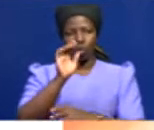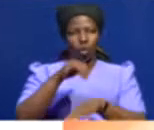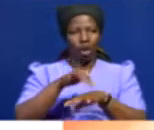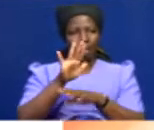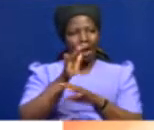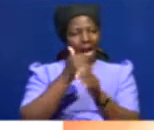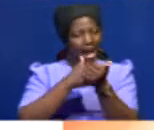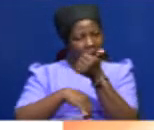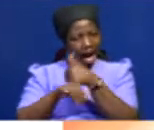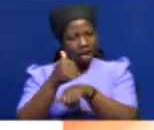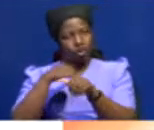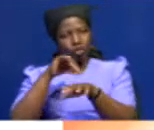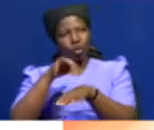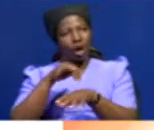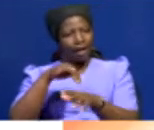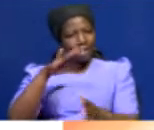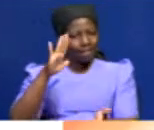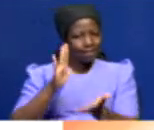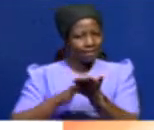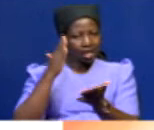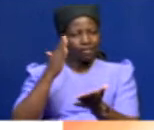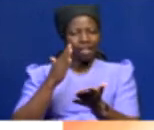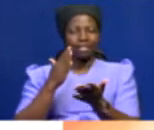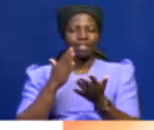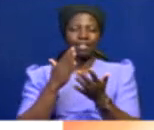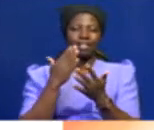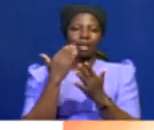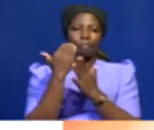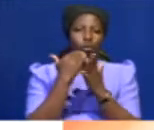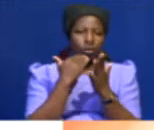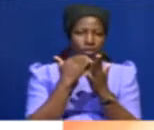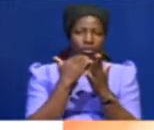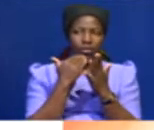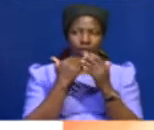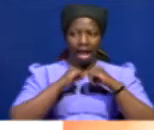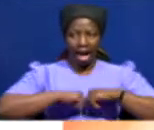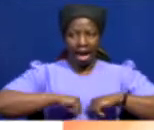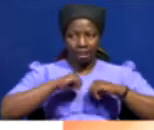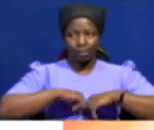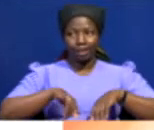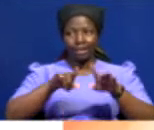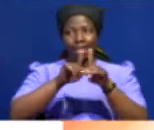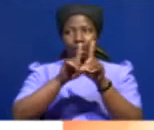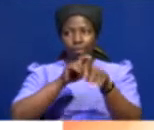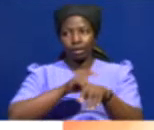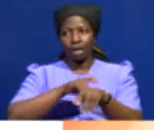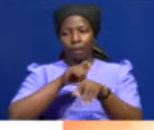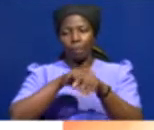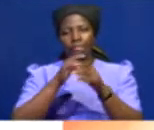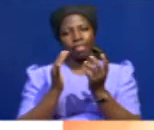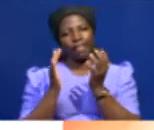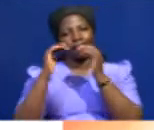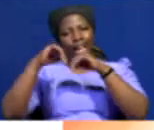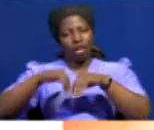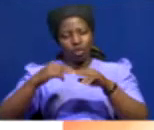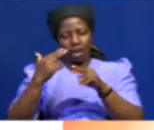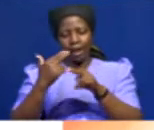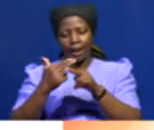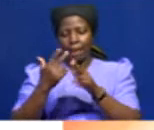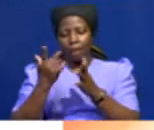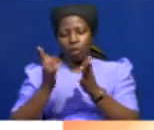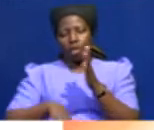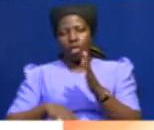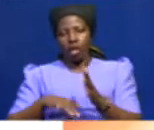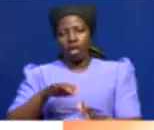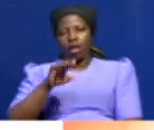on ratifying the protocol. And at the same time, the event is dubbed the